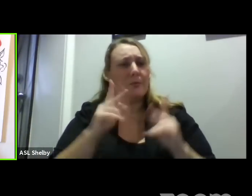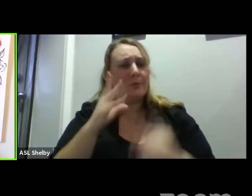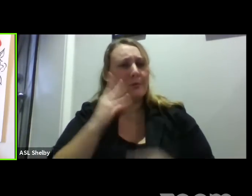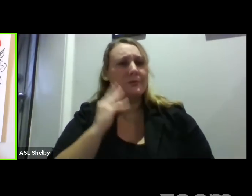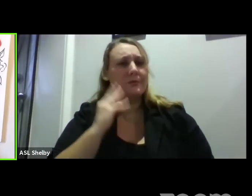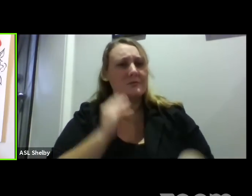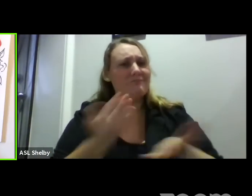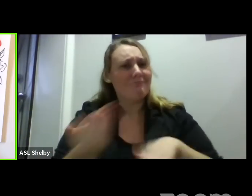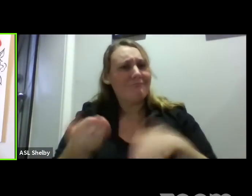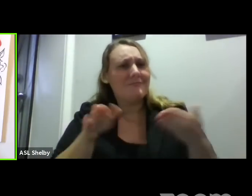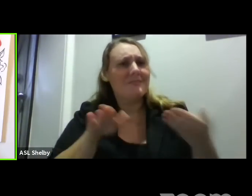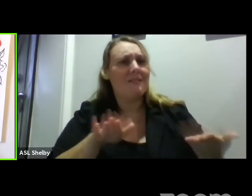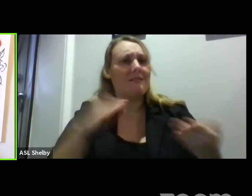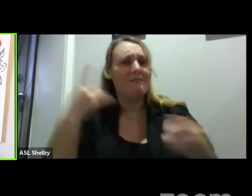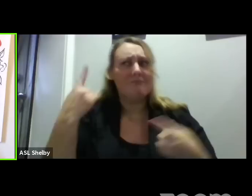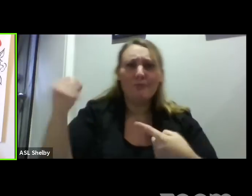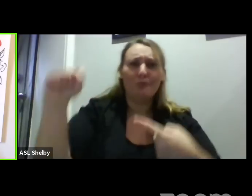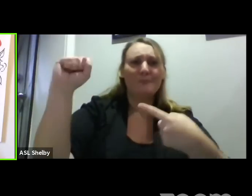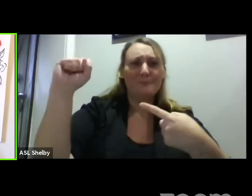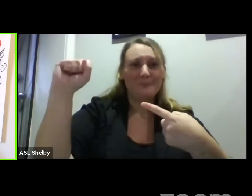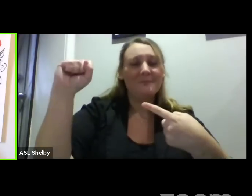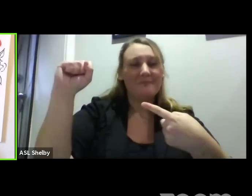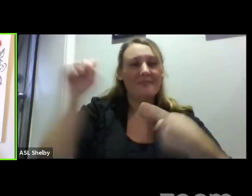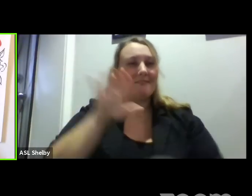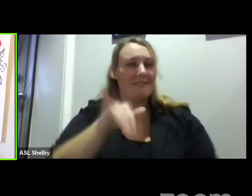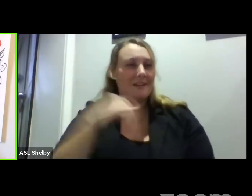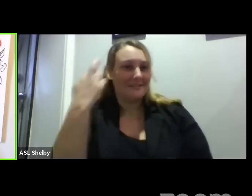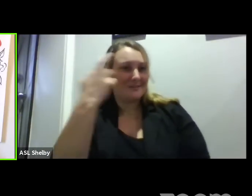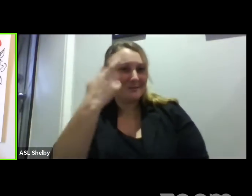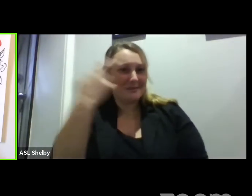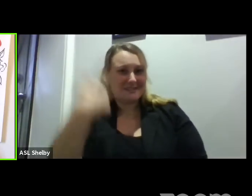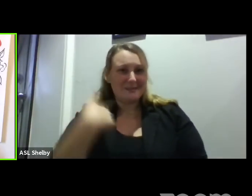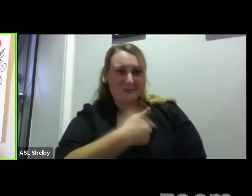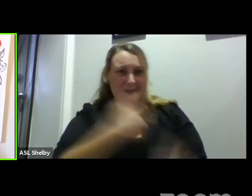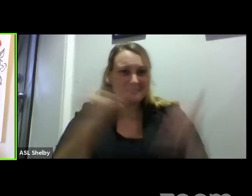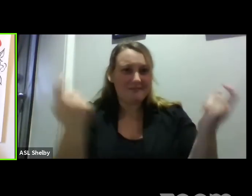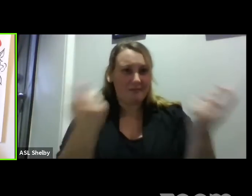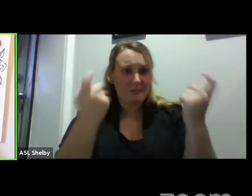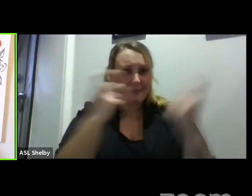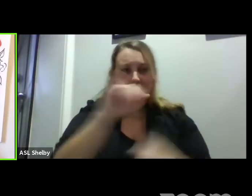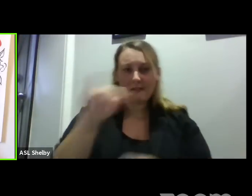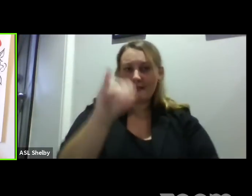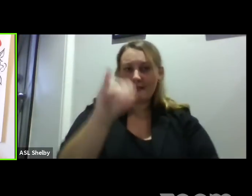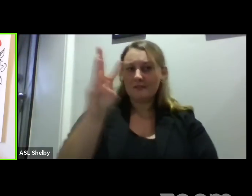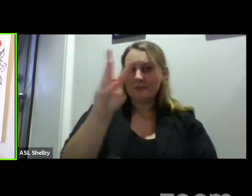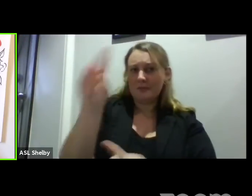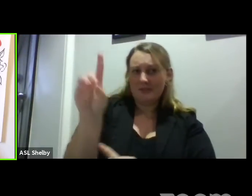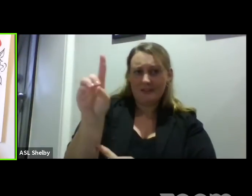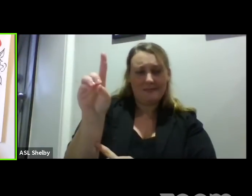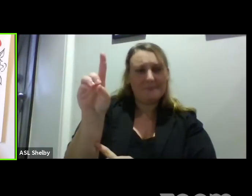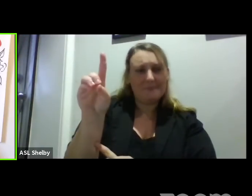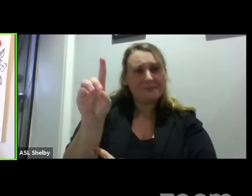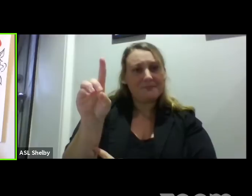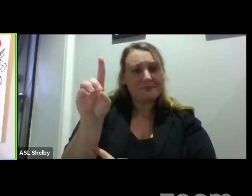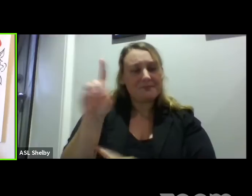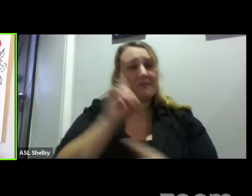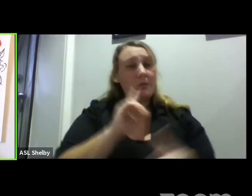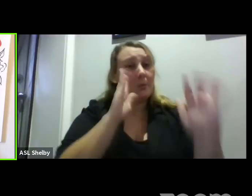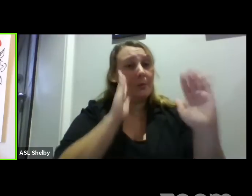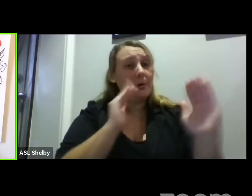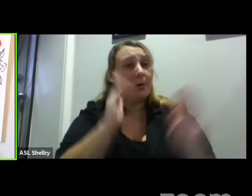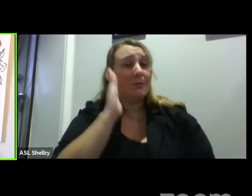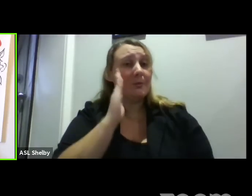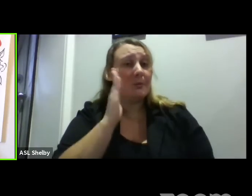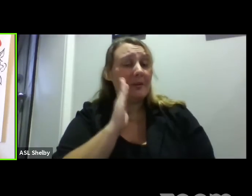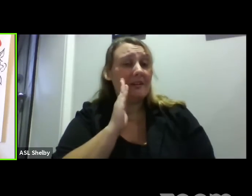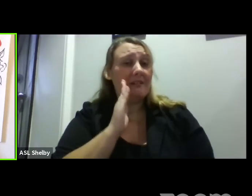y'all will join us tomorrow in continued celebration of International Horse Day by tuning in for our MoMA PS1 conversation with zine